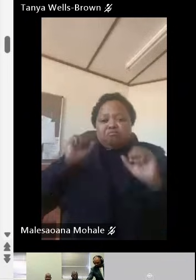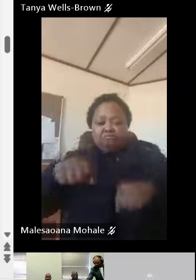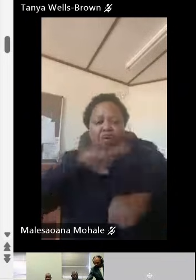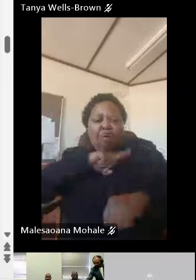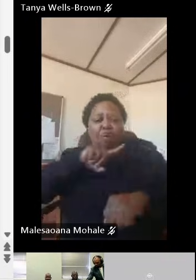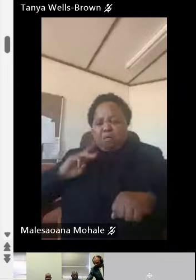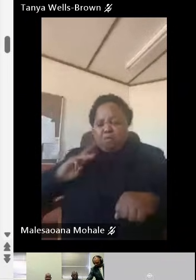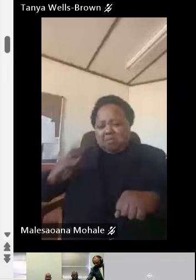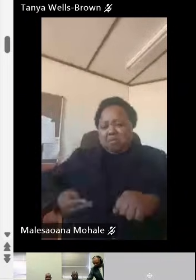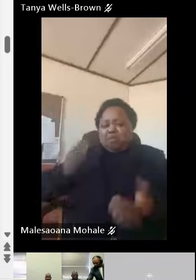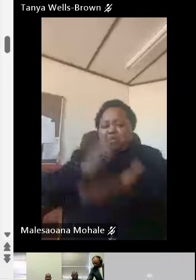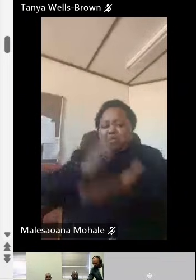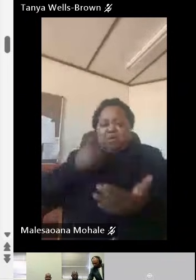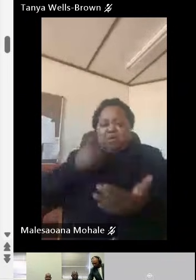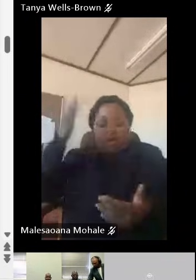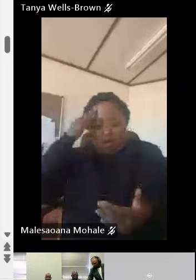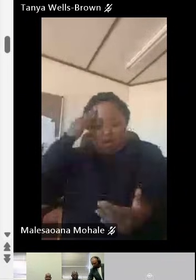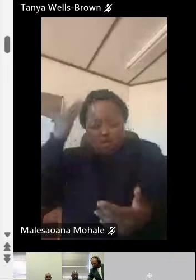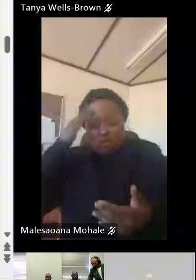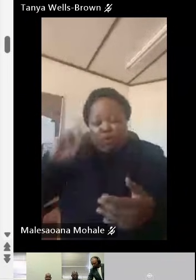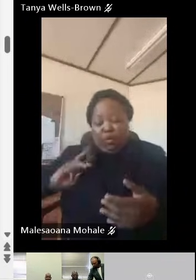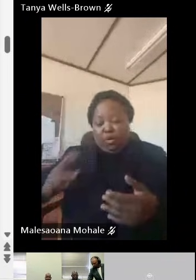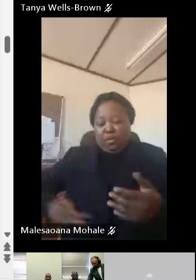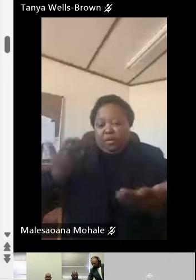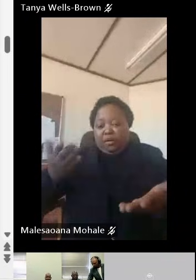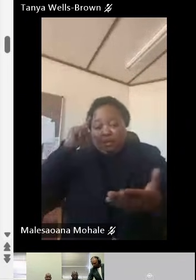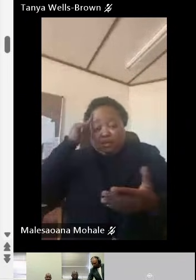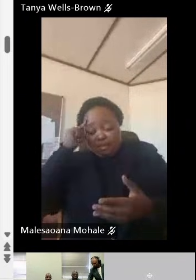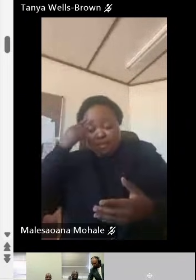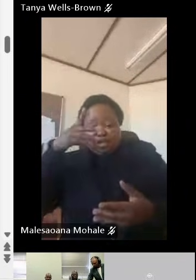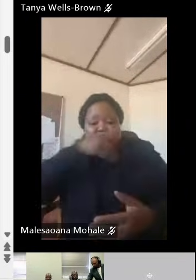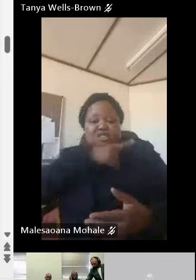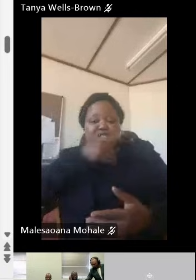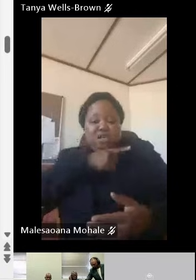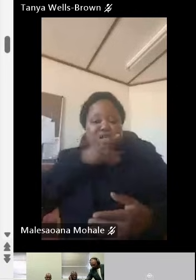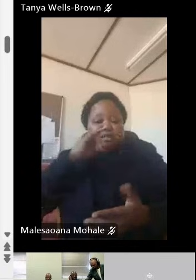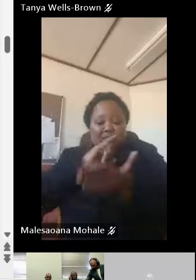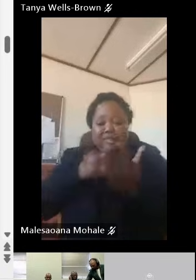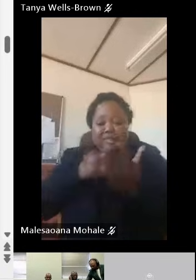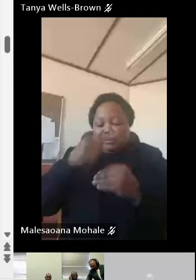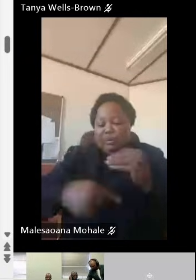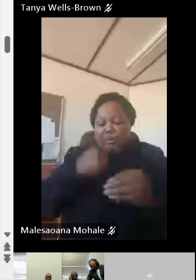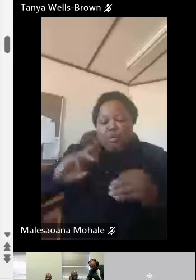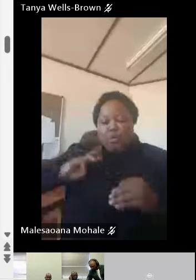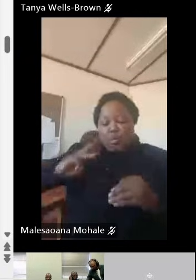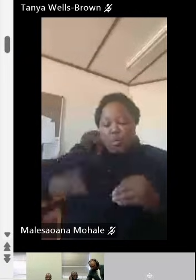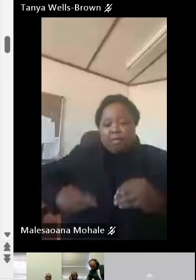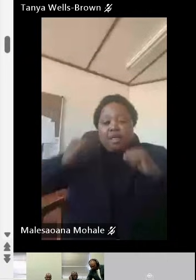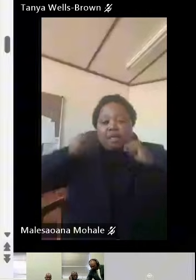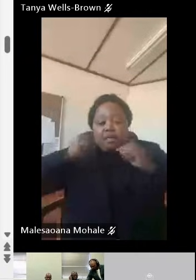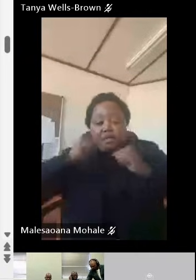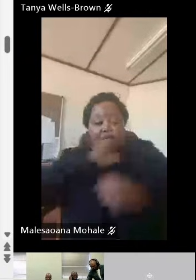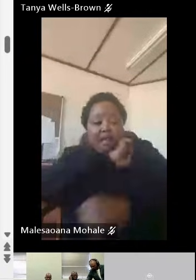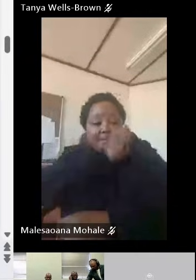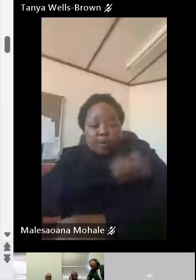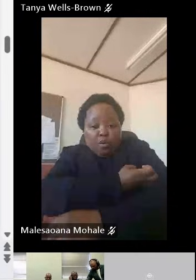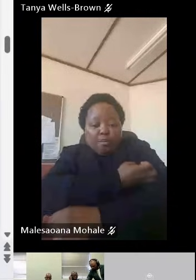many people will be thinking gender is just about women's empowerment or inclusion of